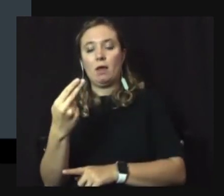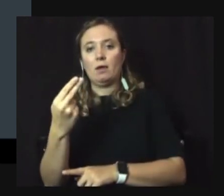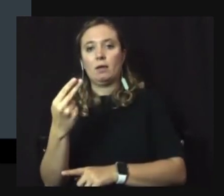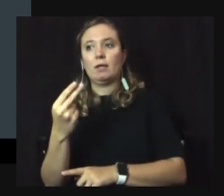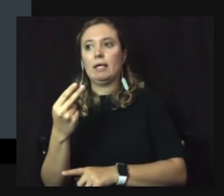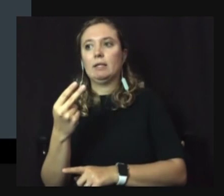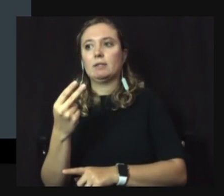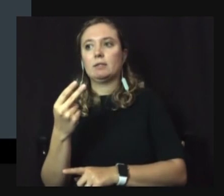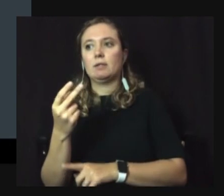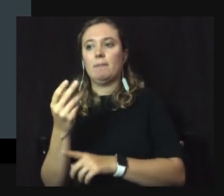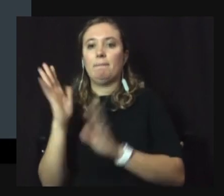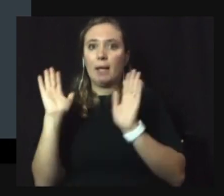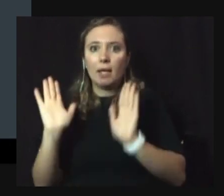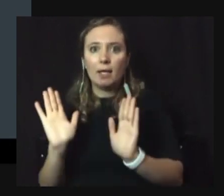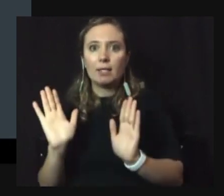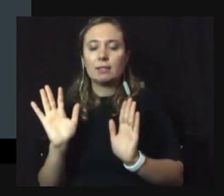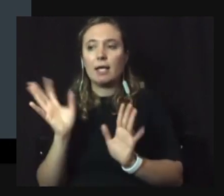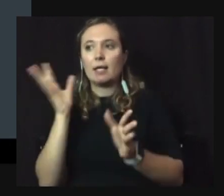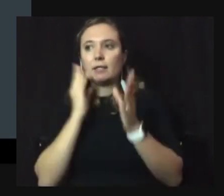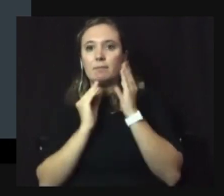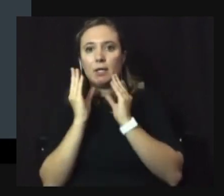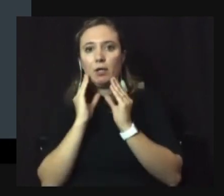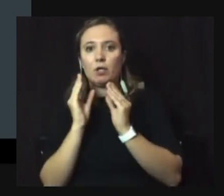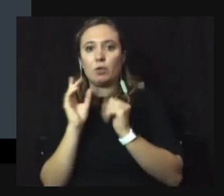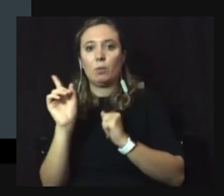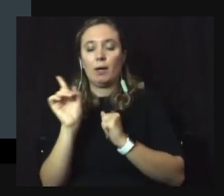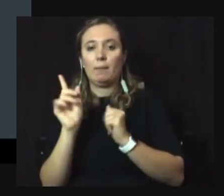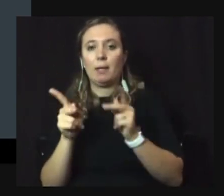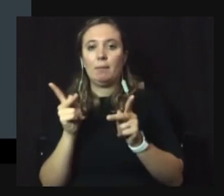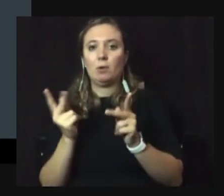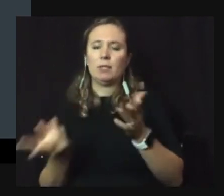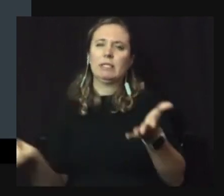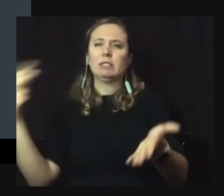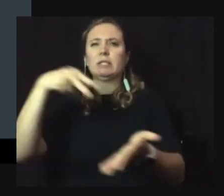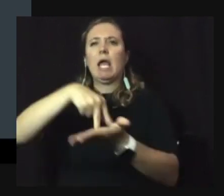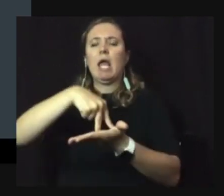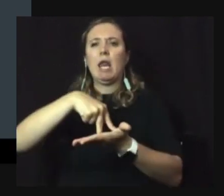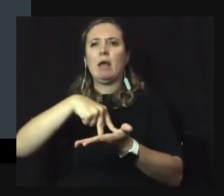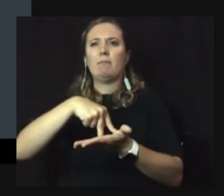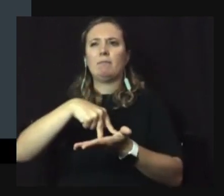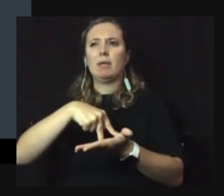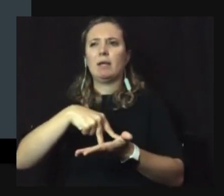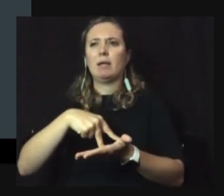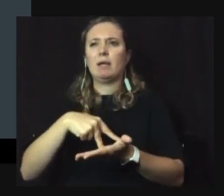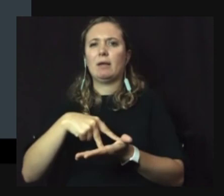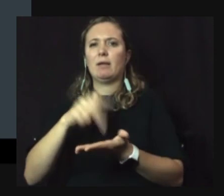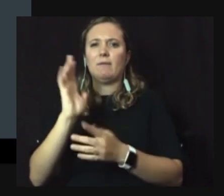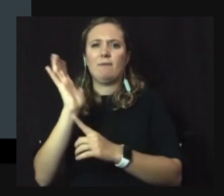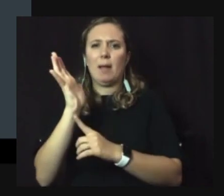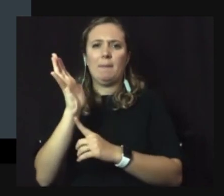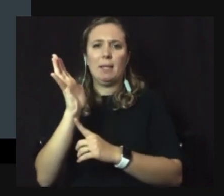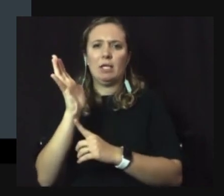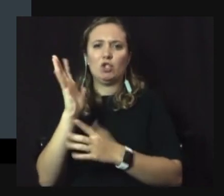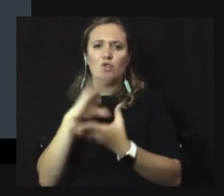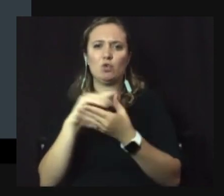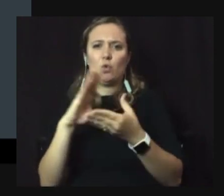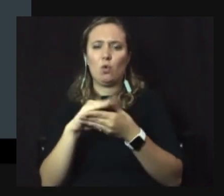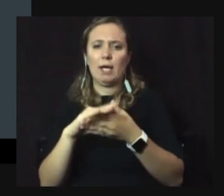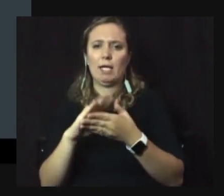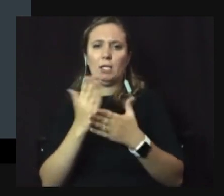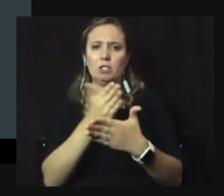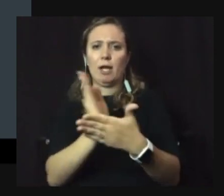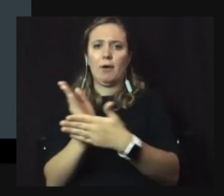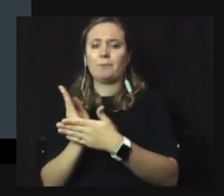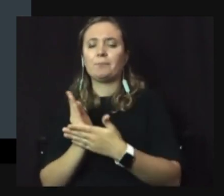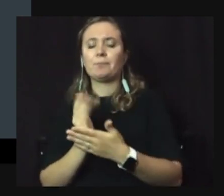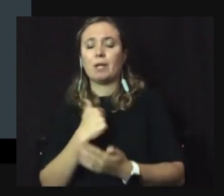amazing experience where people get up and they tell, I think it's like 5 minutes for a story. I really benefit from